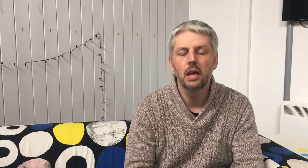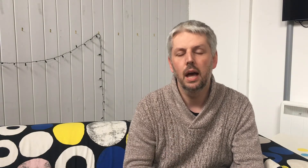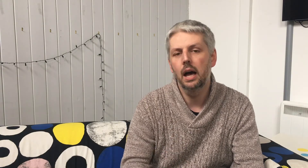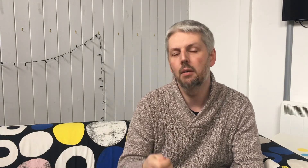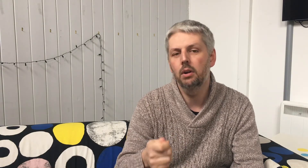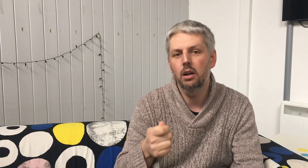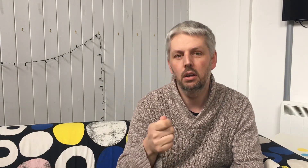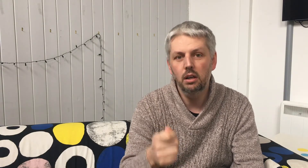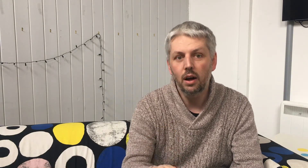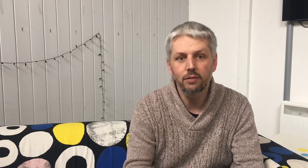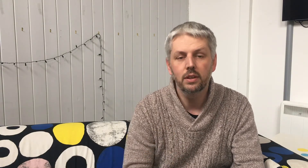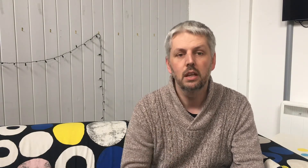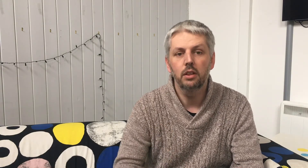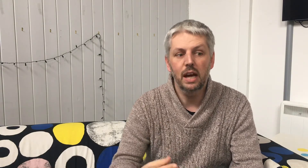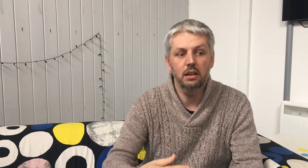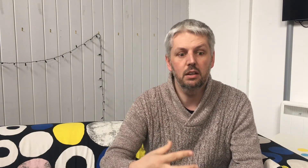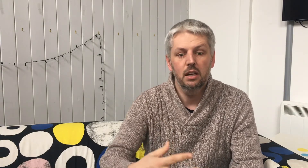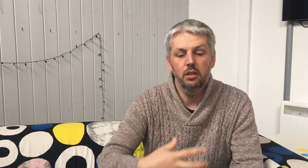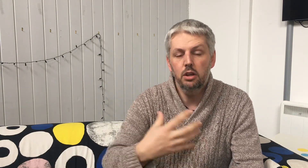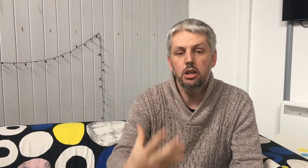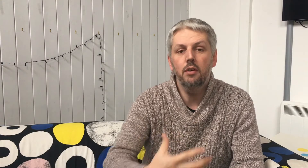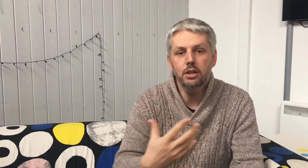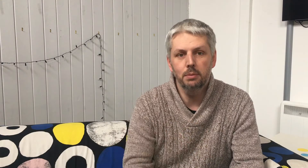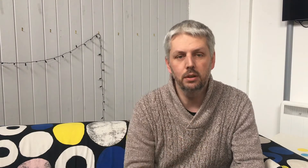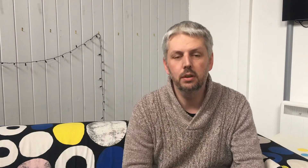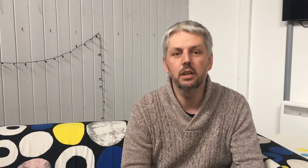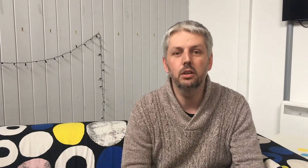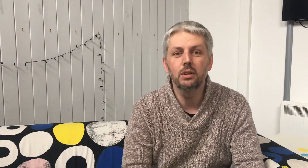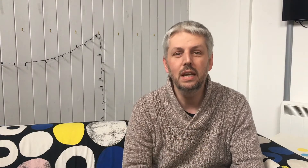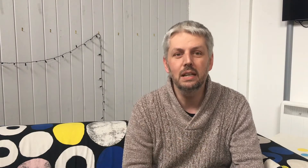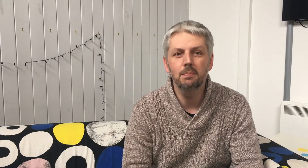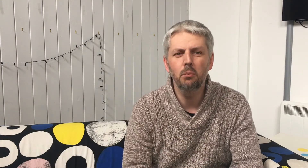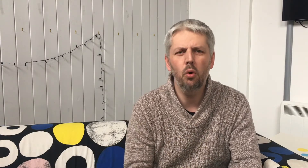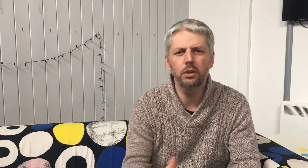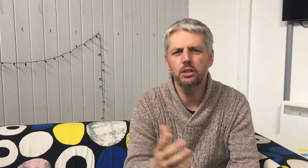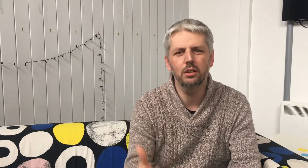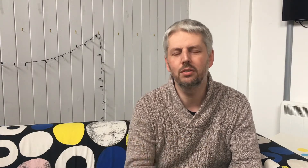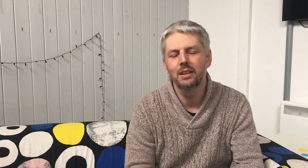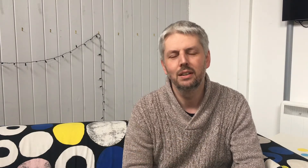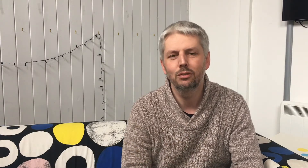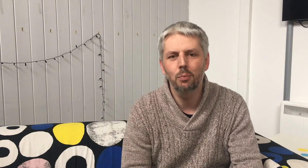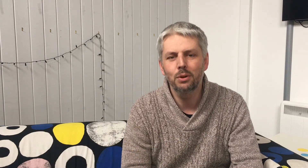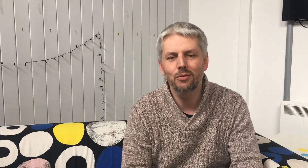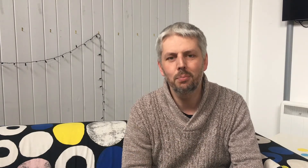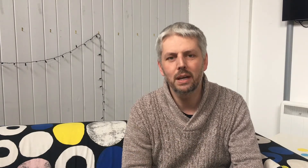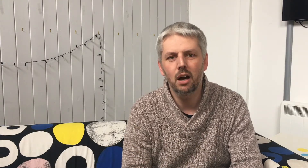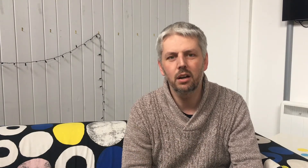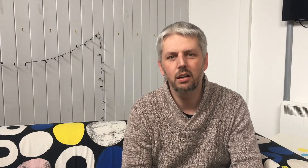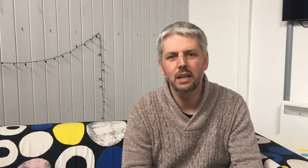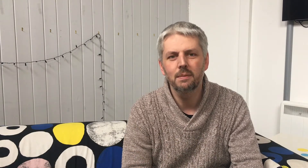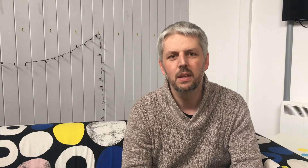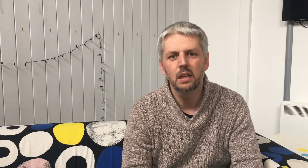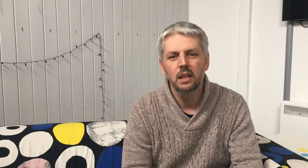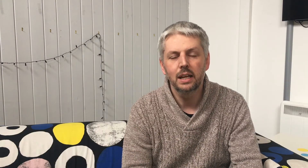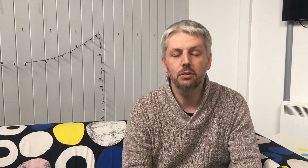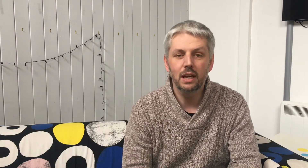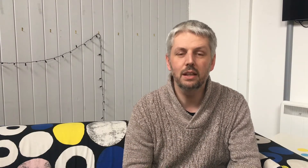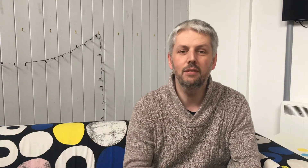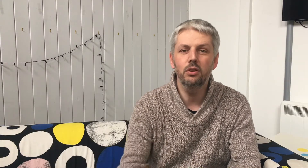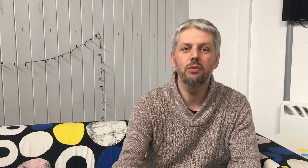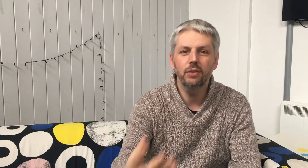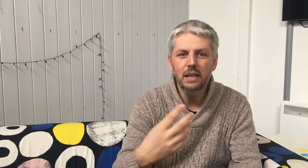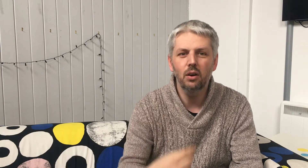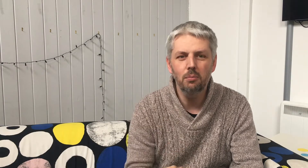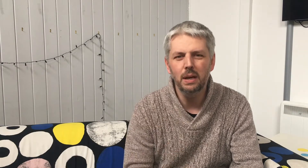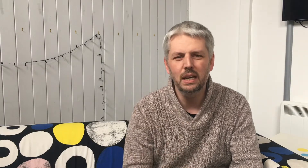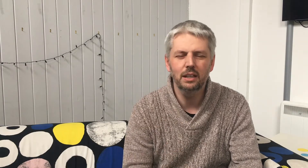you life and the nourishment that you need, more than just stopping you from being hungry. And he's saying that